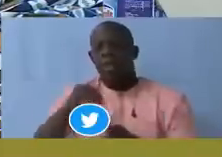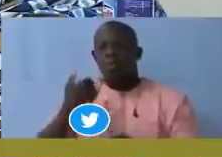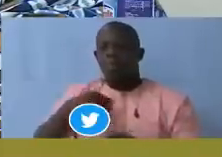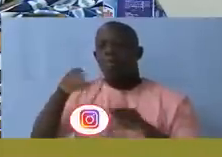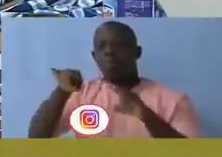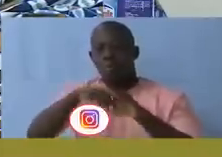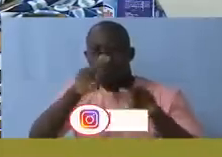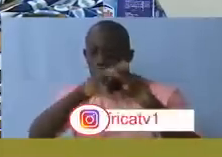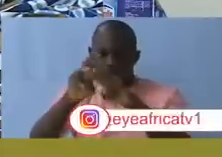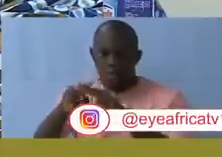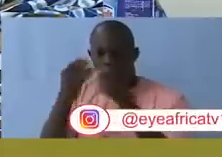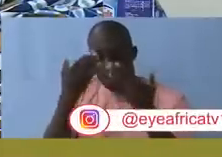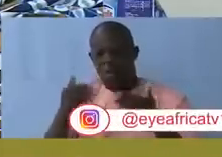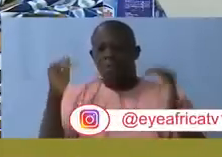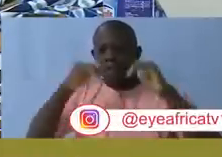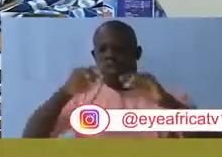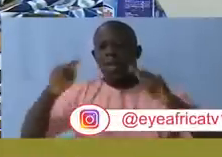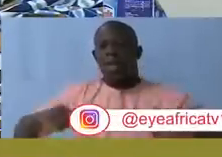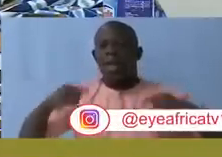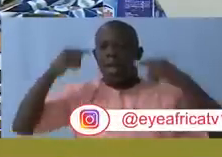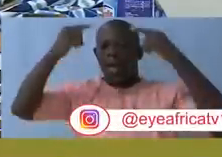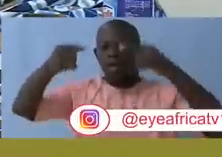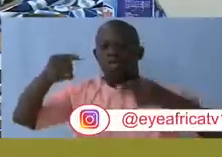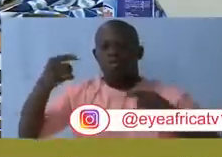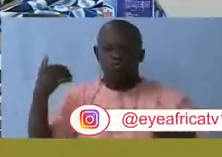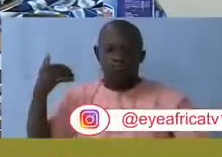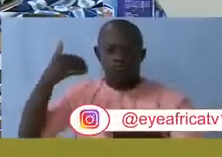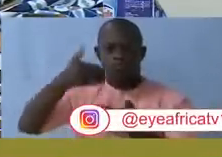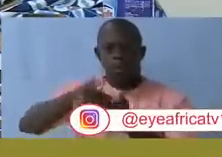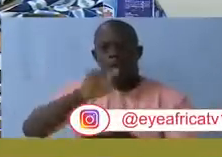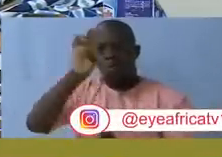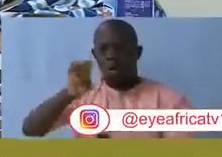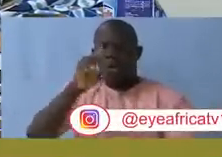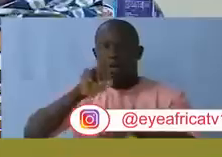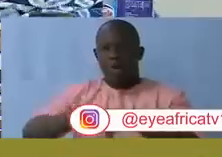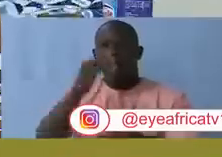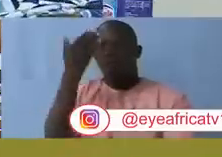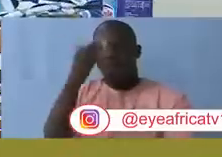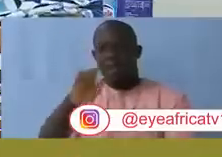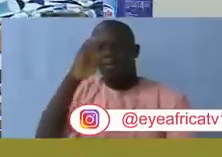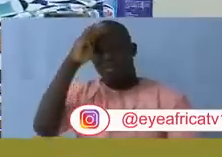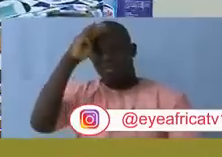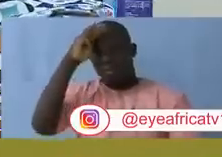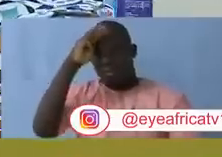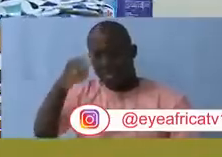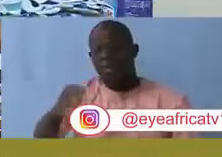session has come to a close. We are adjourned until Monday at 10 o'clock. Thank you.